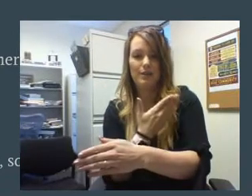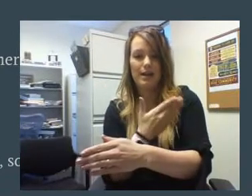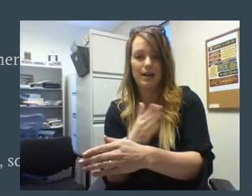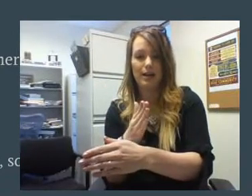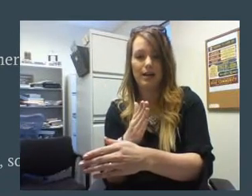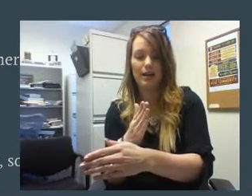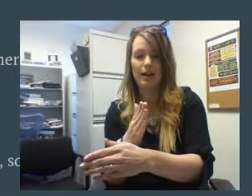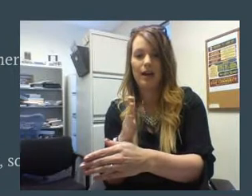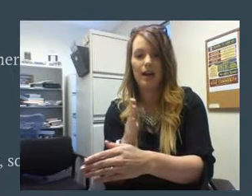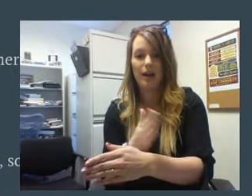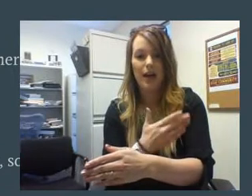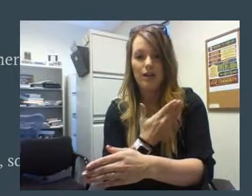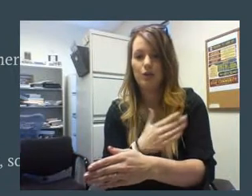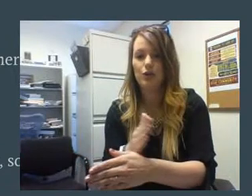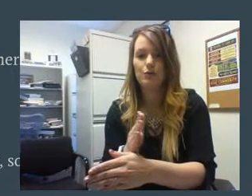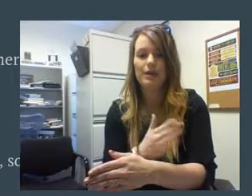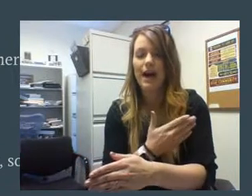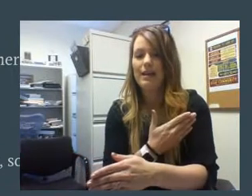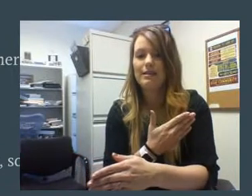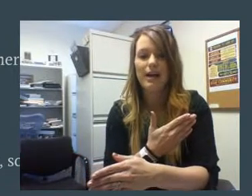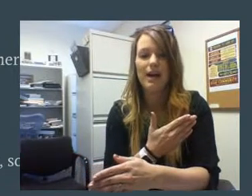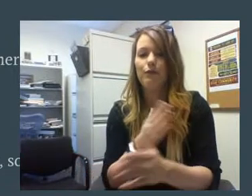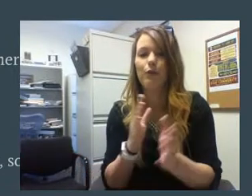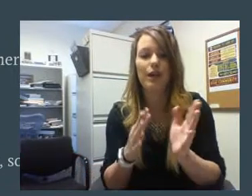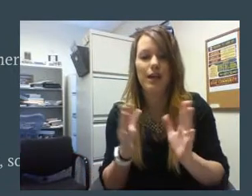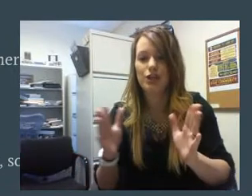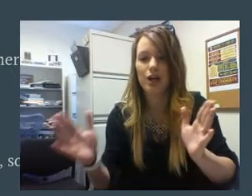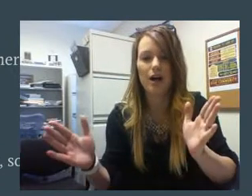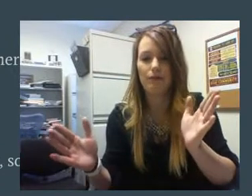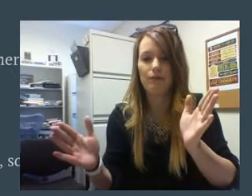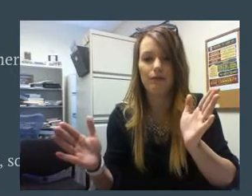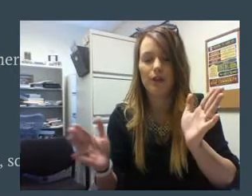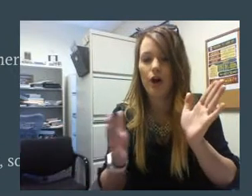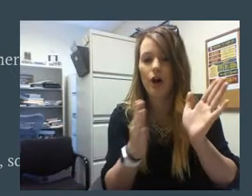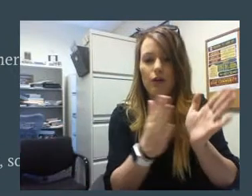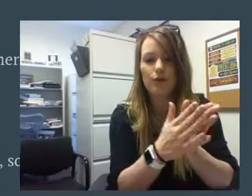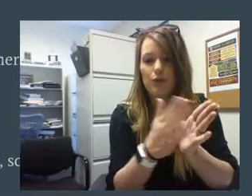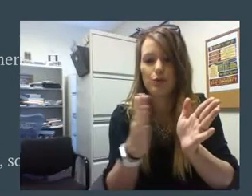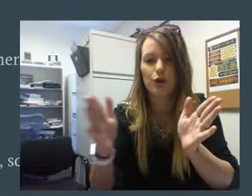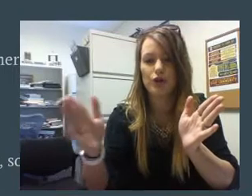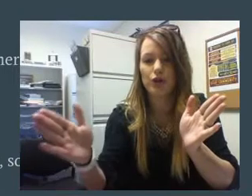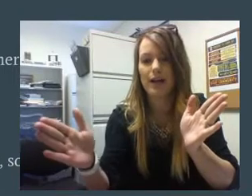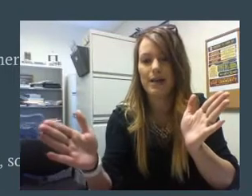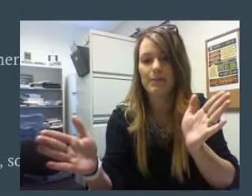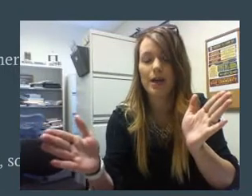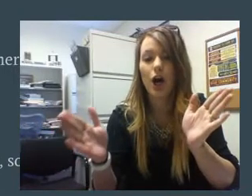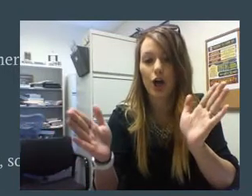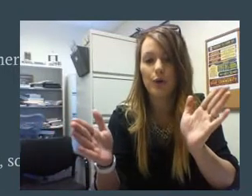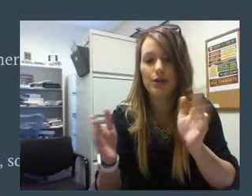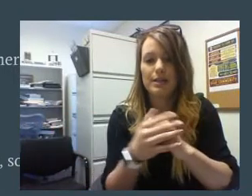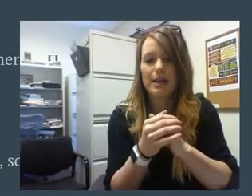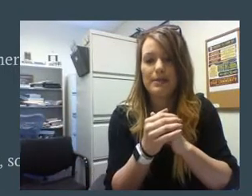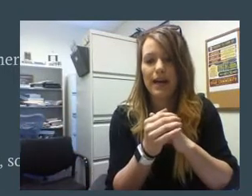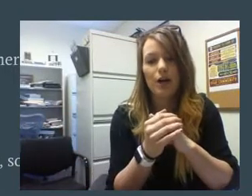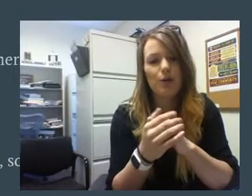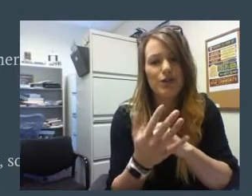sign right here. And you would use that sign for each of all of those words or concepts are